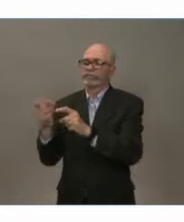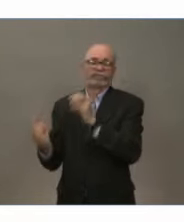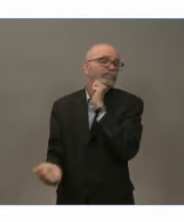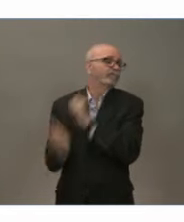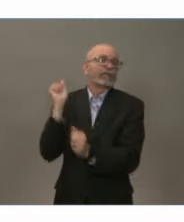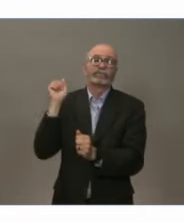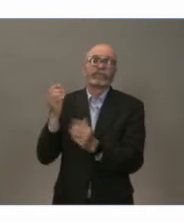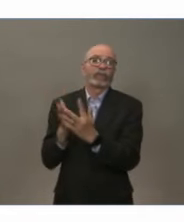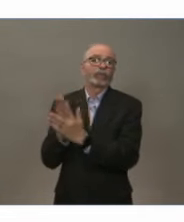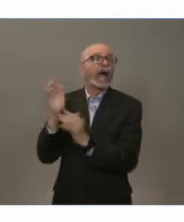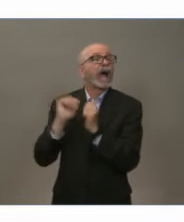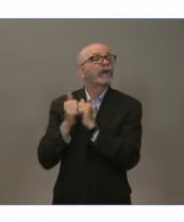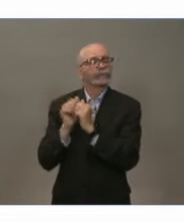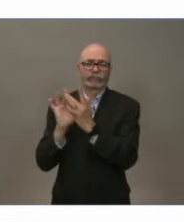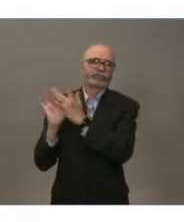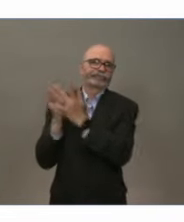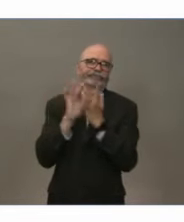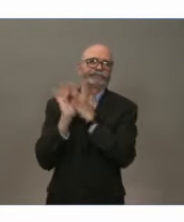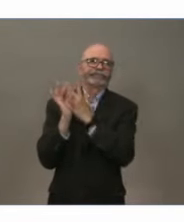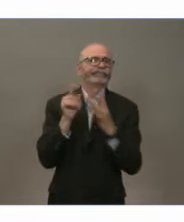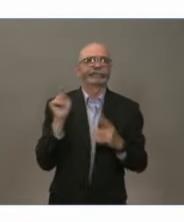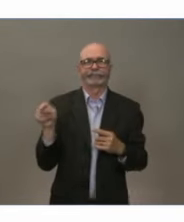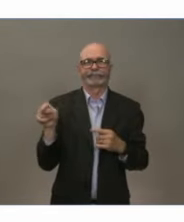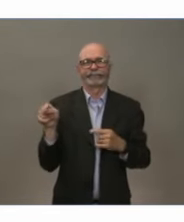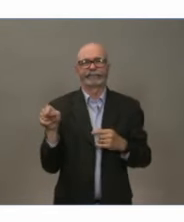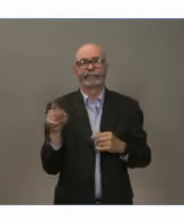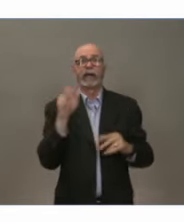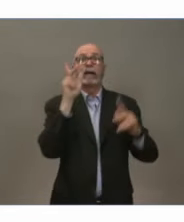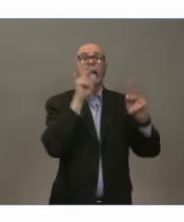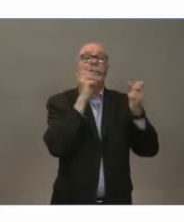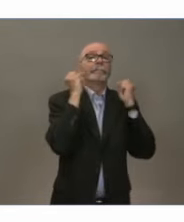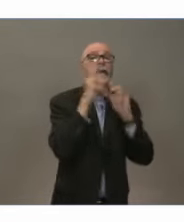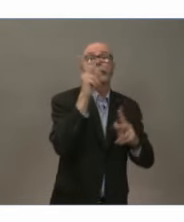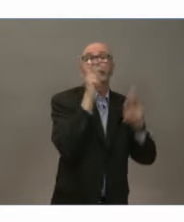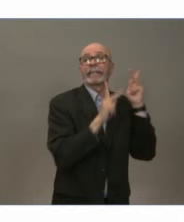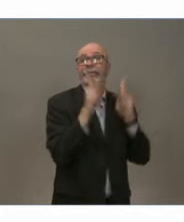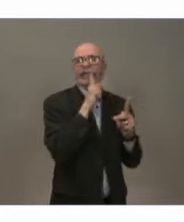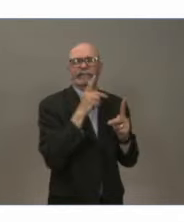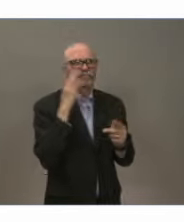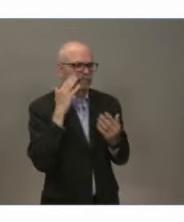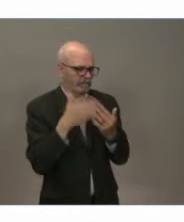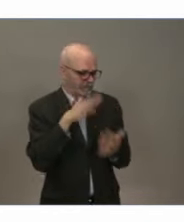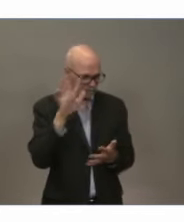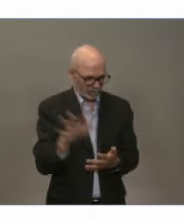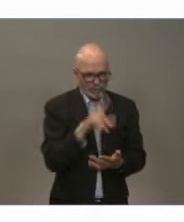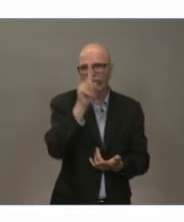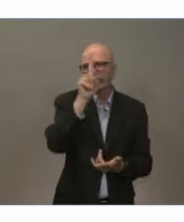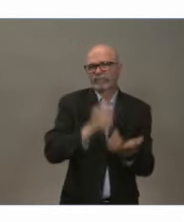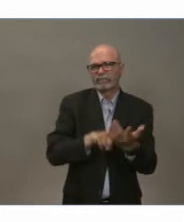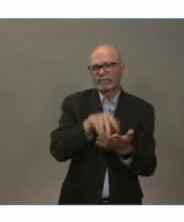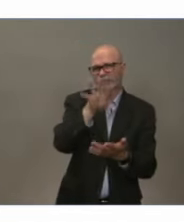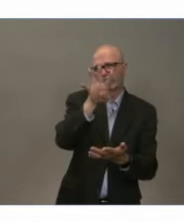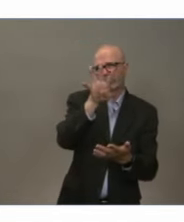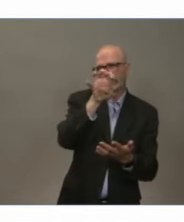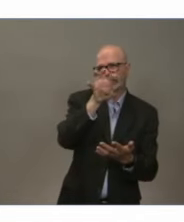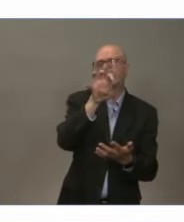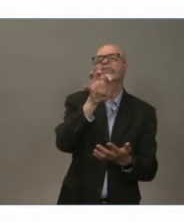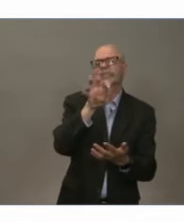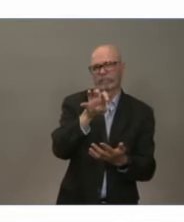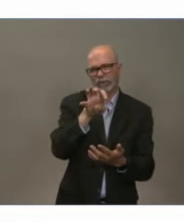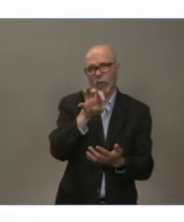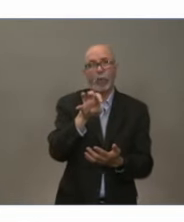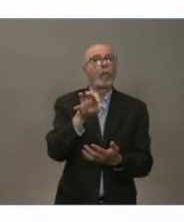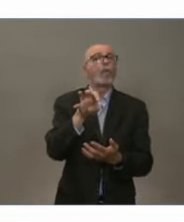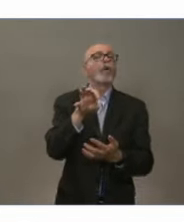in the beginning, because of the number who were showing up of that 1,400, there were some challenges, but it's my understanding that